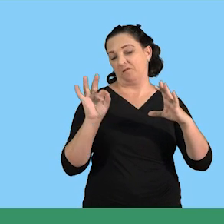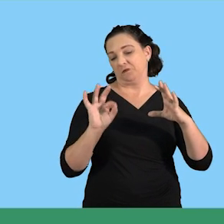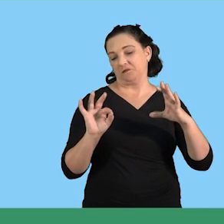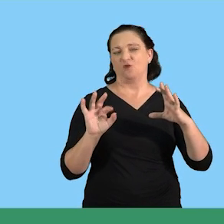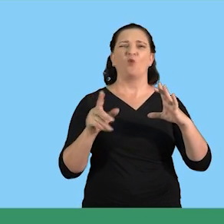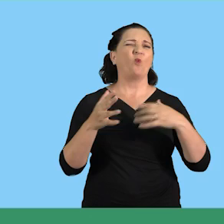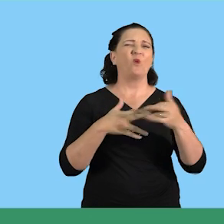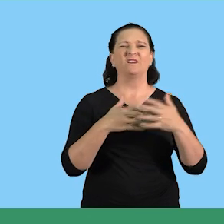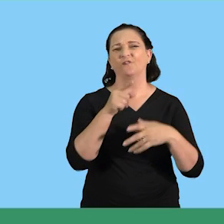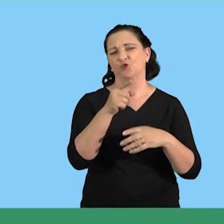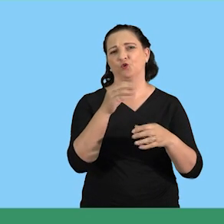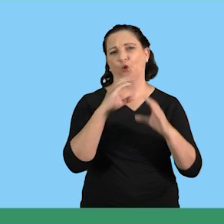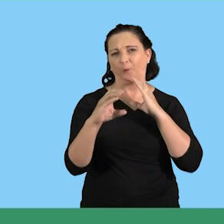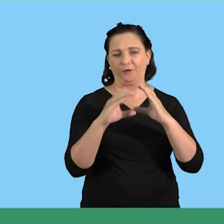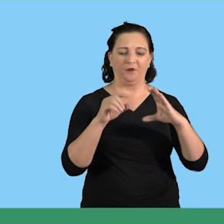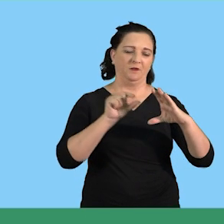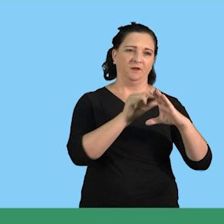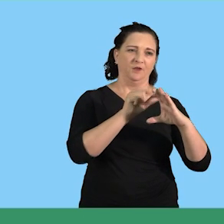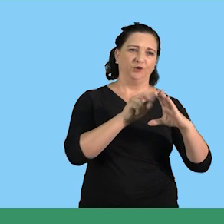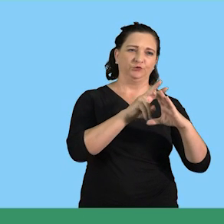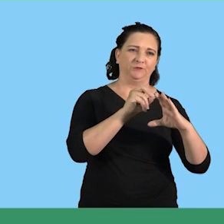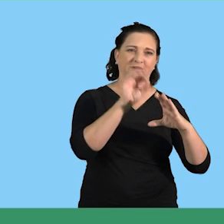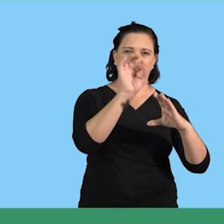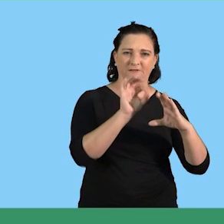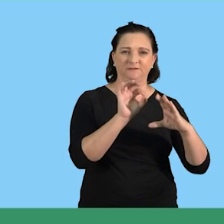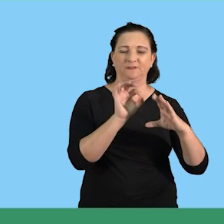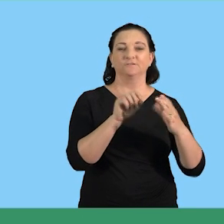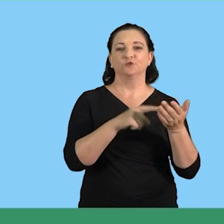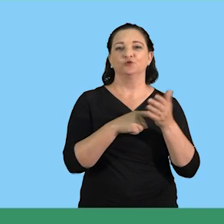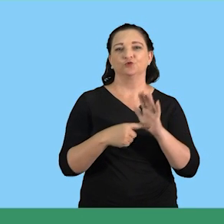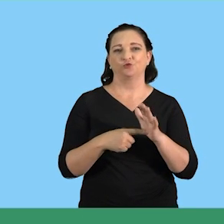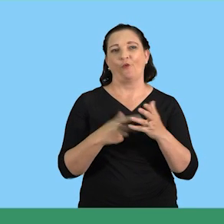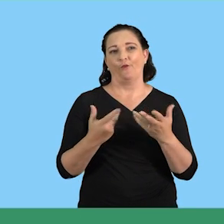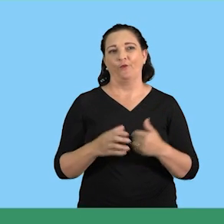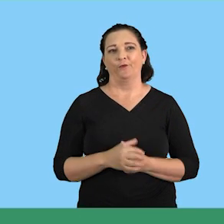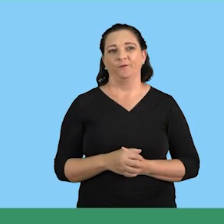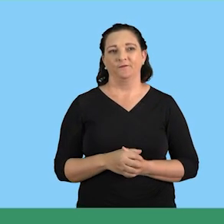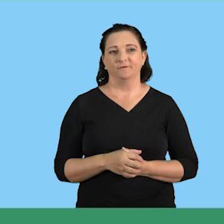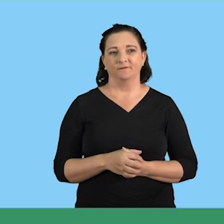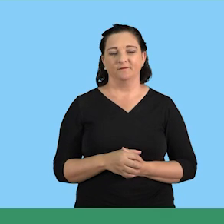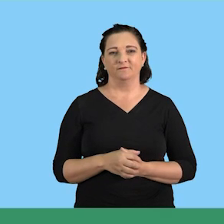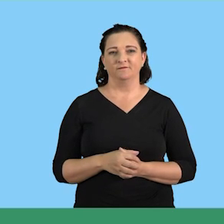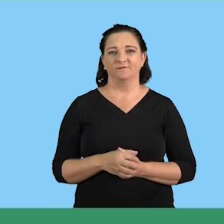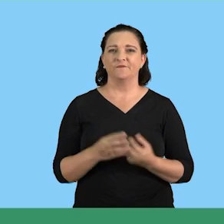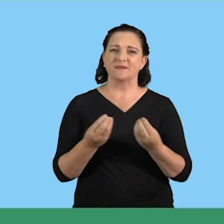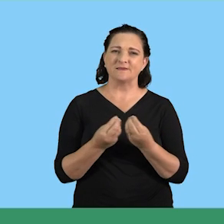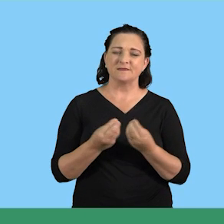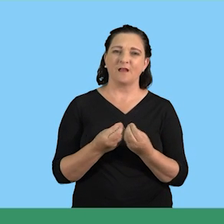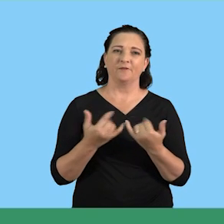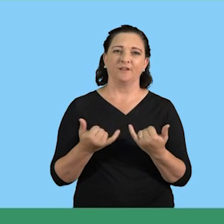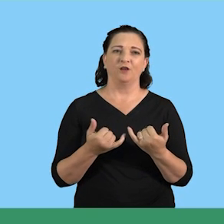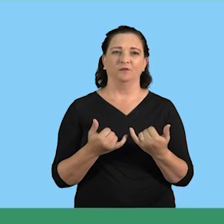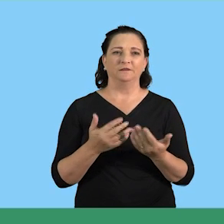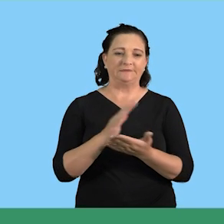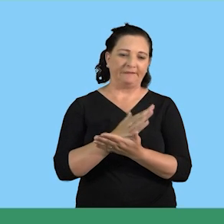you are communicating. It's 20% here, just like that. So that is your pie chart, which shows how something is divided